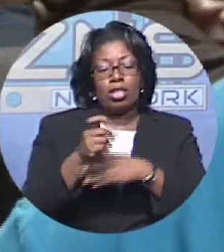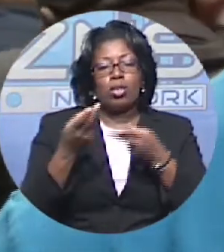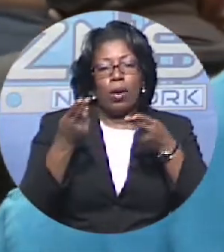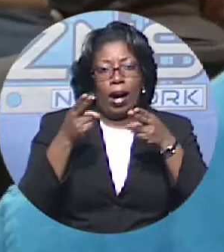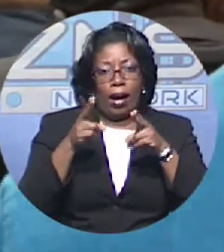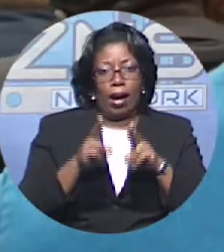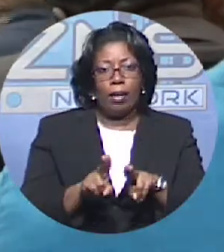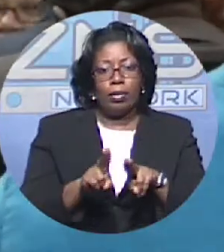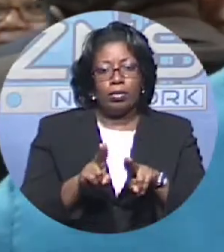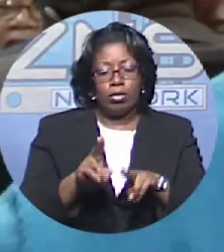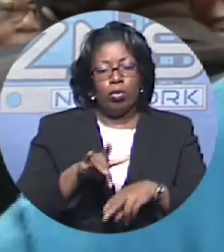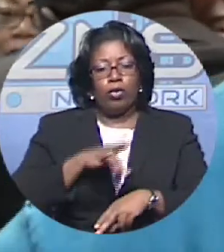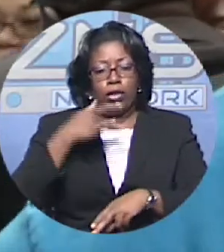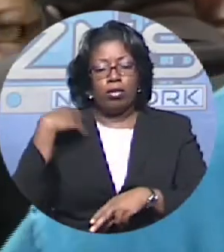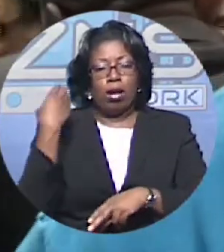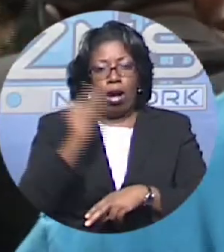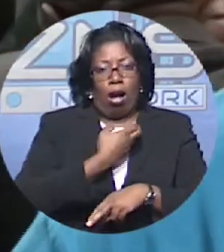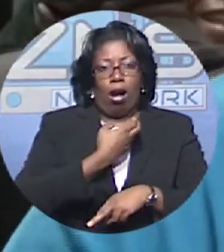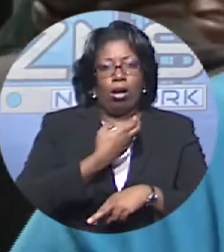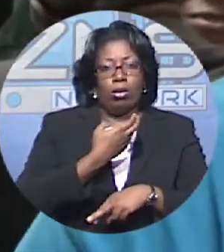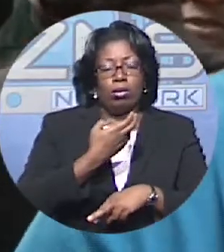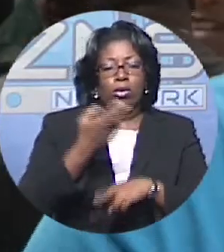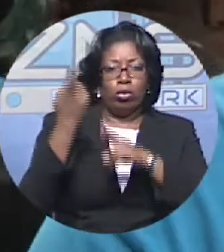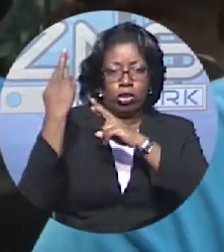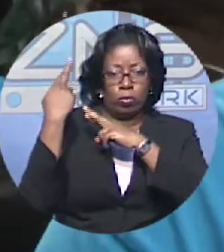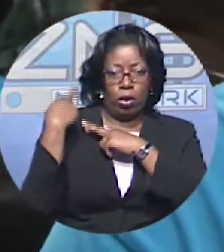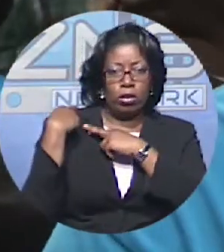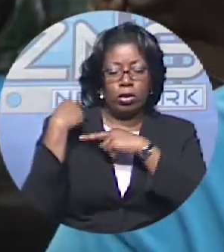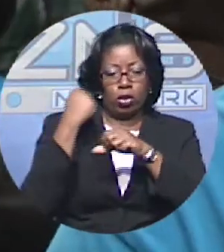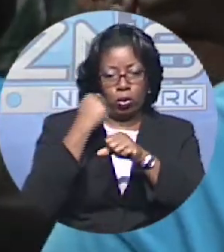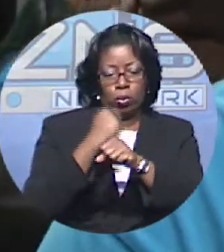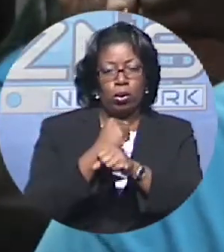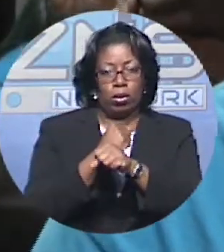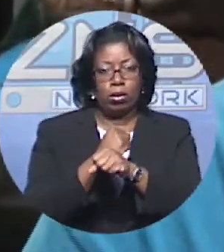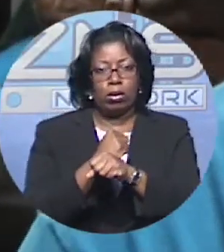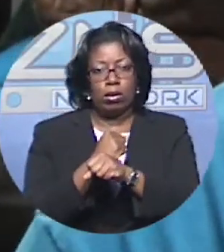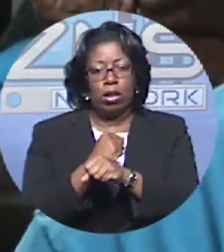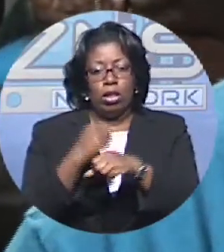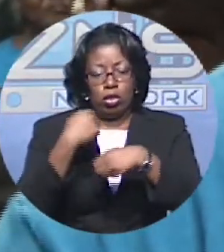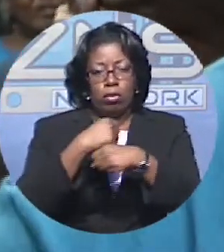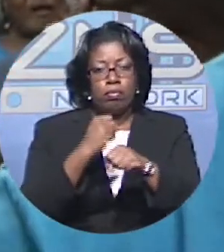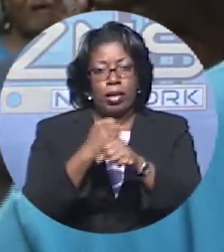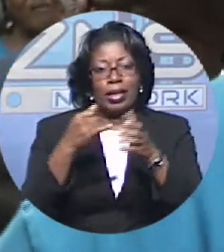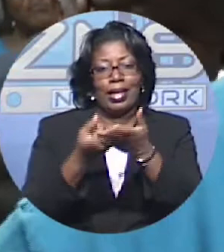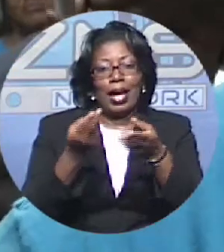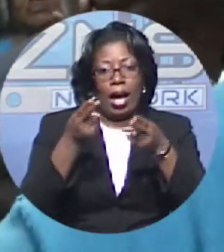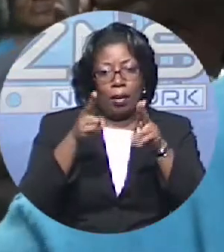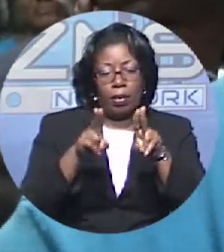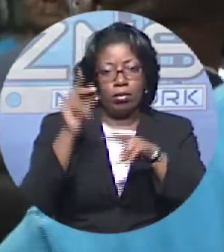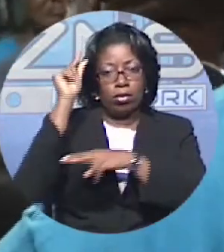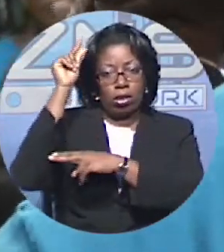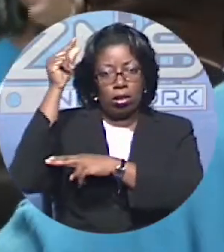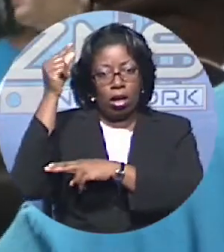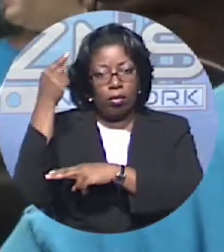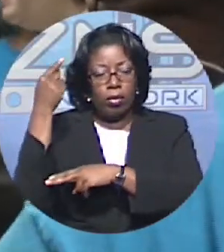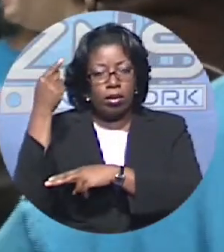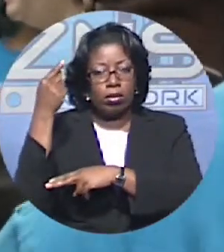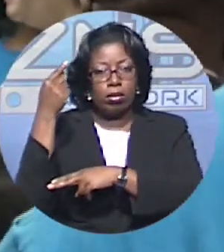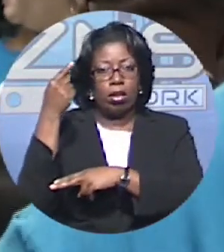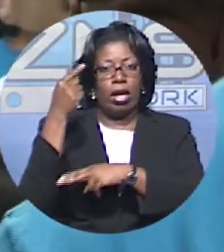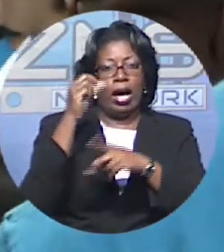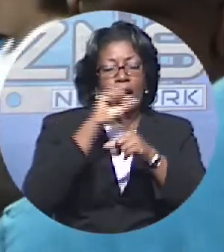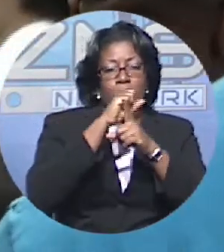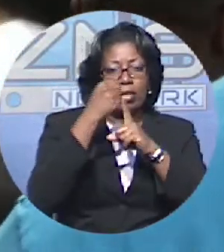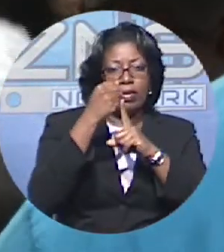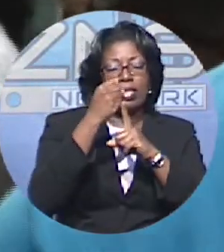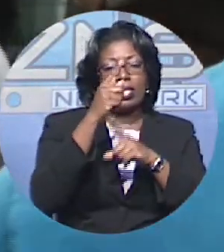needs to happen, we feel it's our responsibility to work with all of the agencies in this country to make it happen, which means that's the government, civic society, whoever.